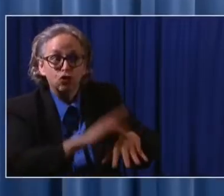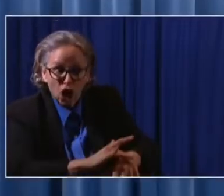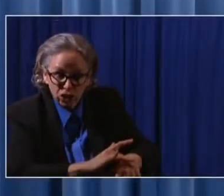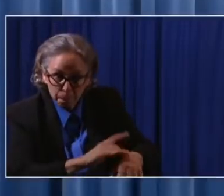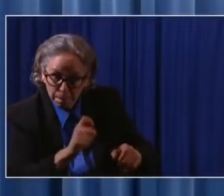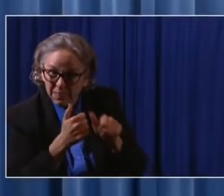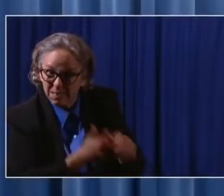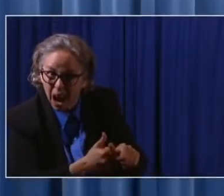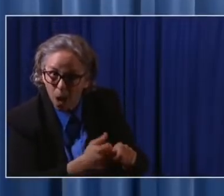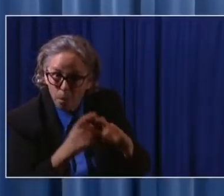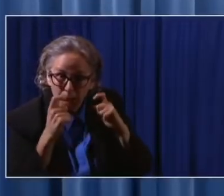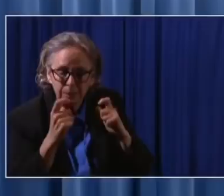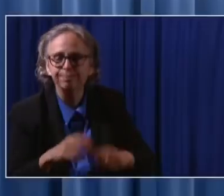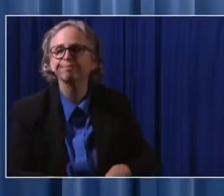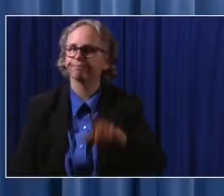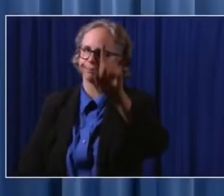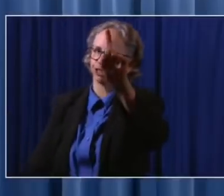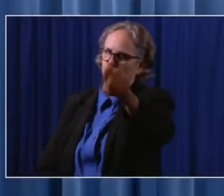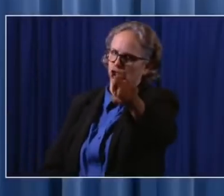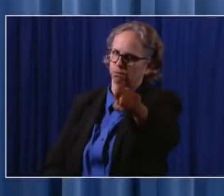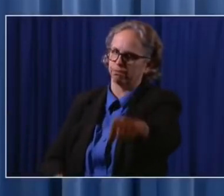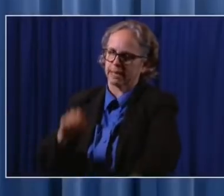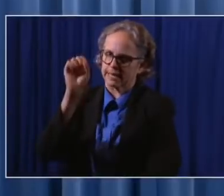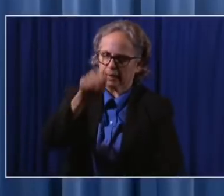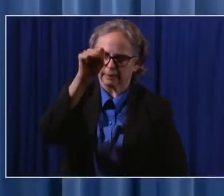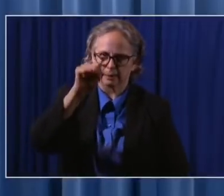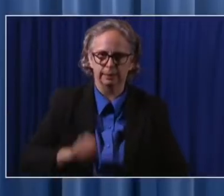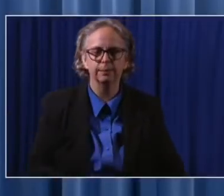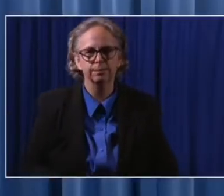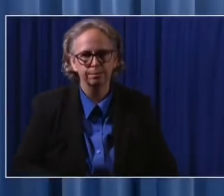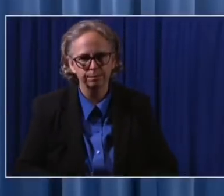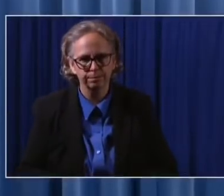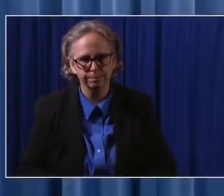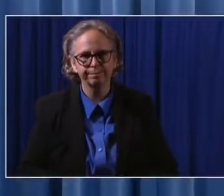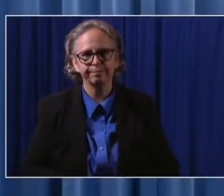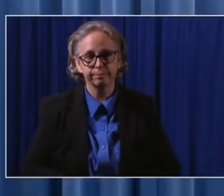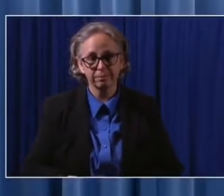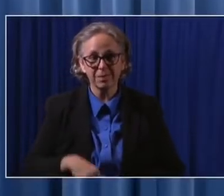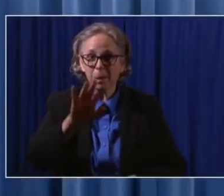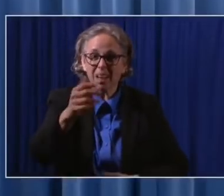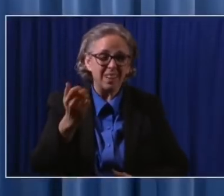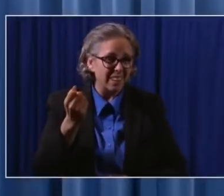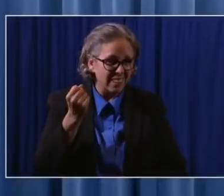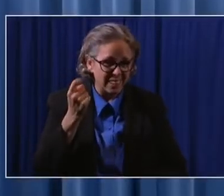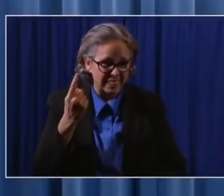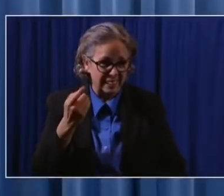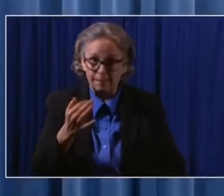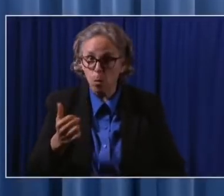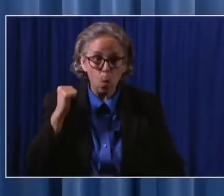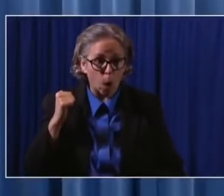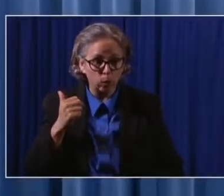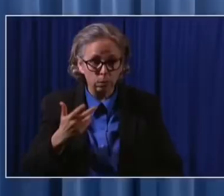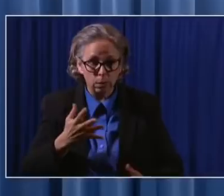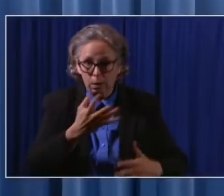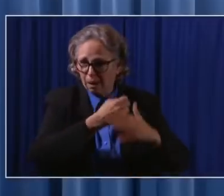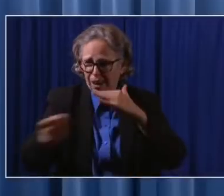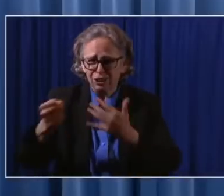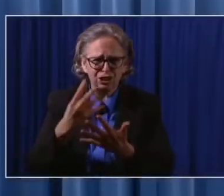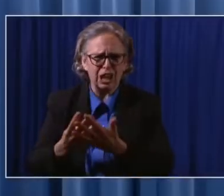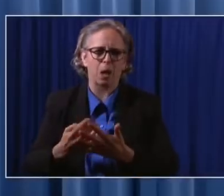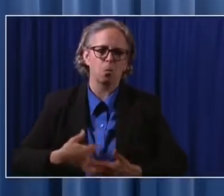They should. They should. Look, I mean, we're not talking about throwing people in jail. This is a